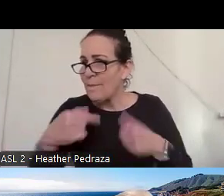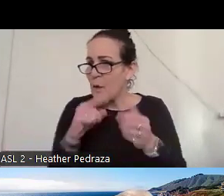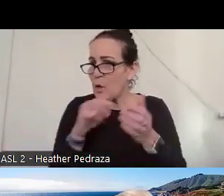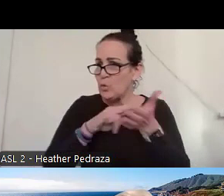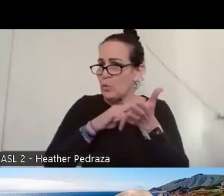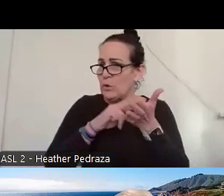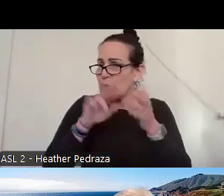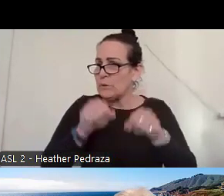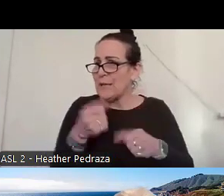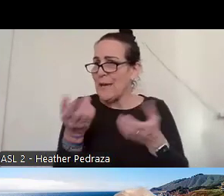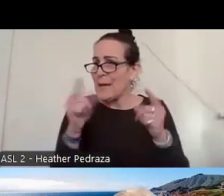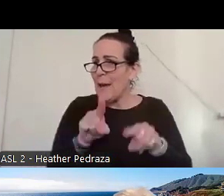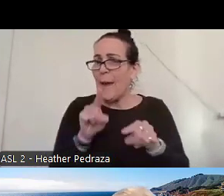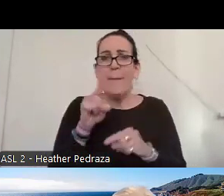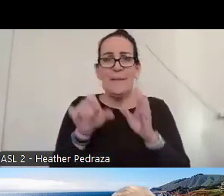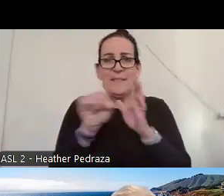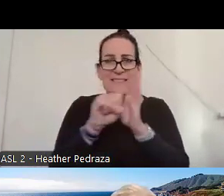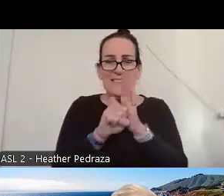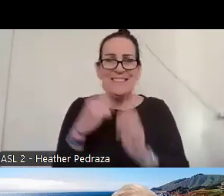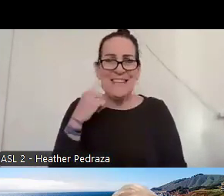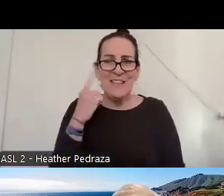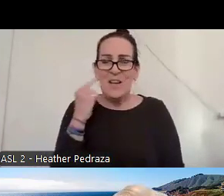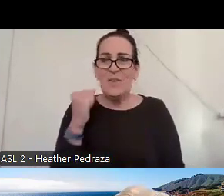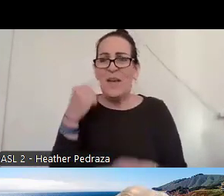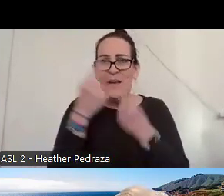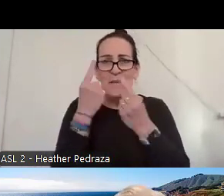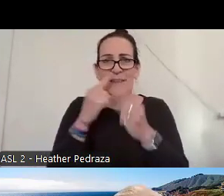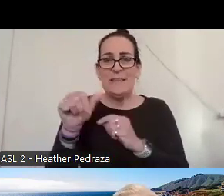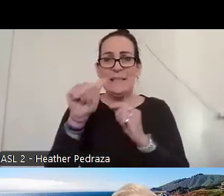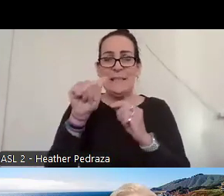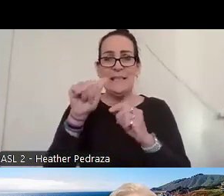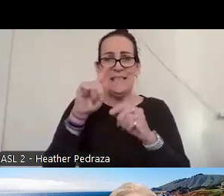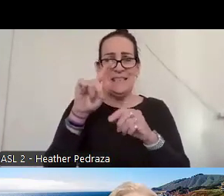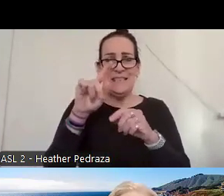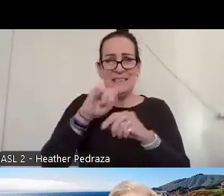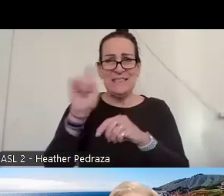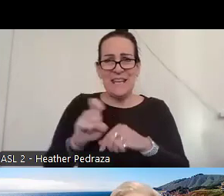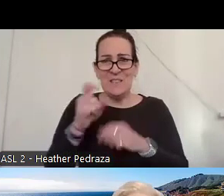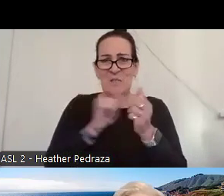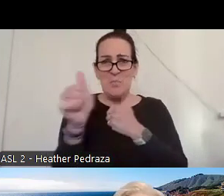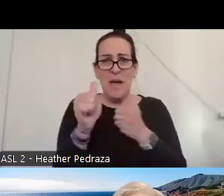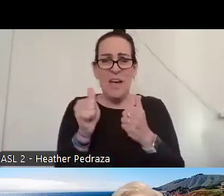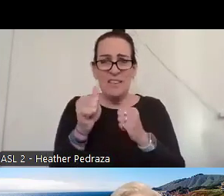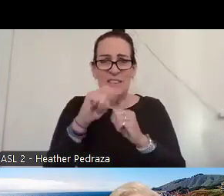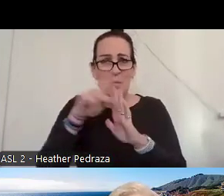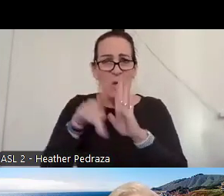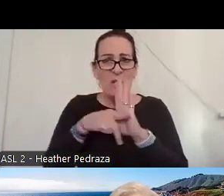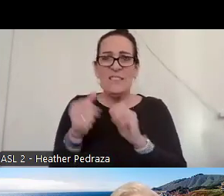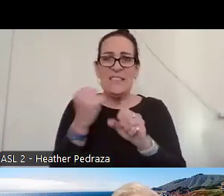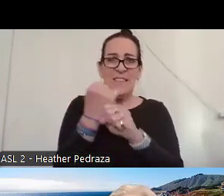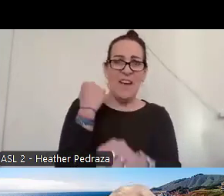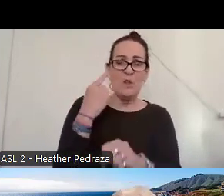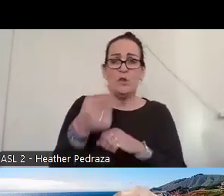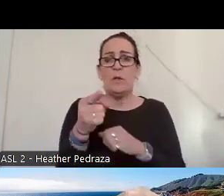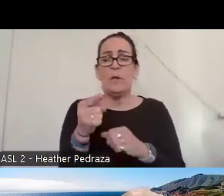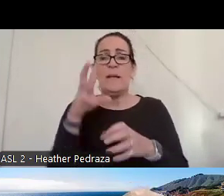California. I believe the state of Texas actually passed a bond measure last year that is specific to funding research in Alzheimer's and dementia.